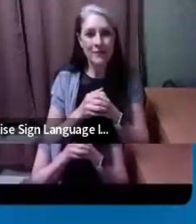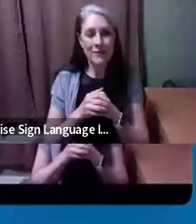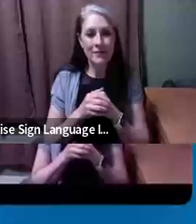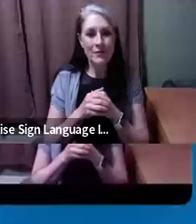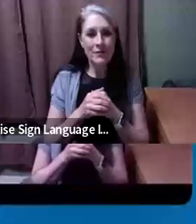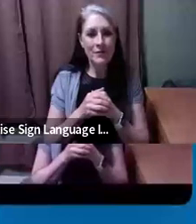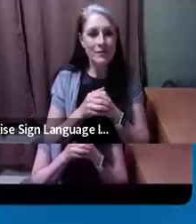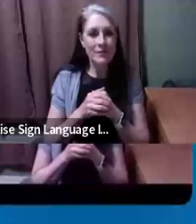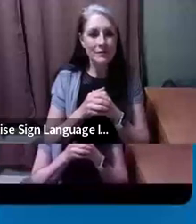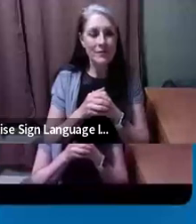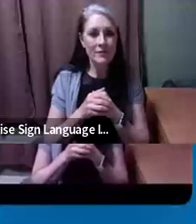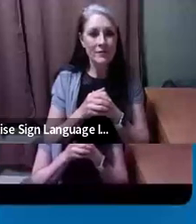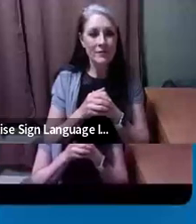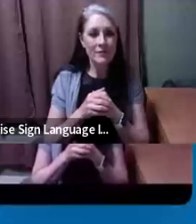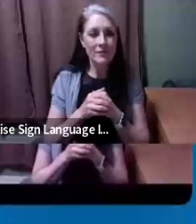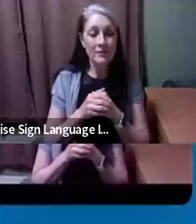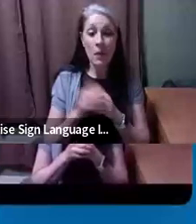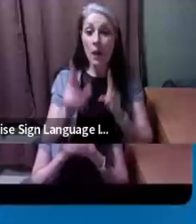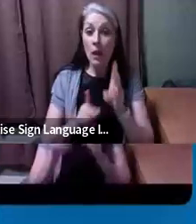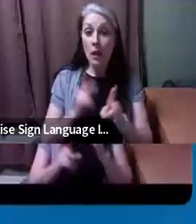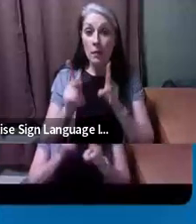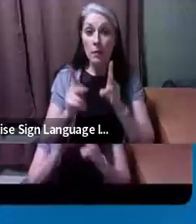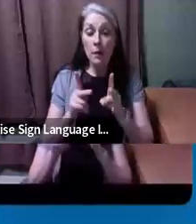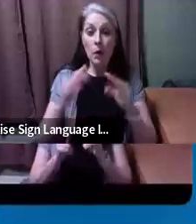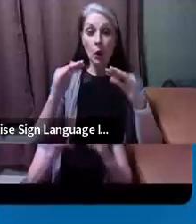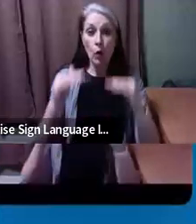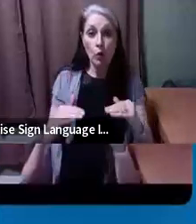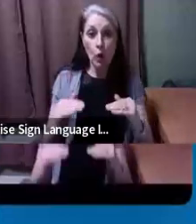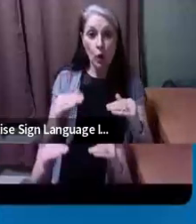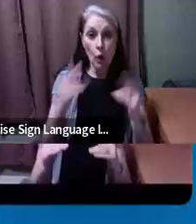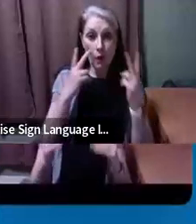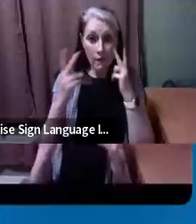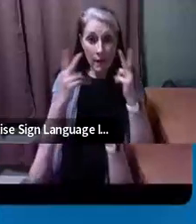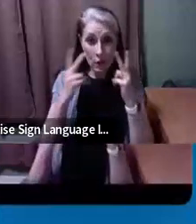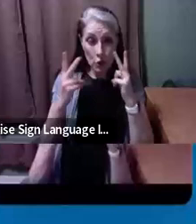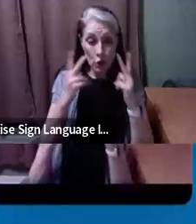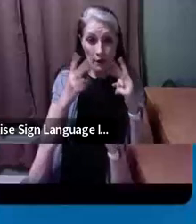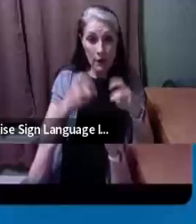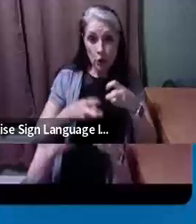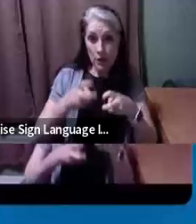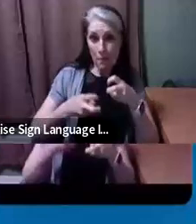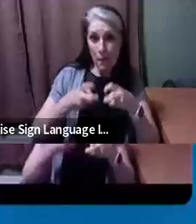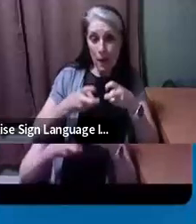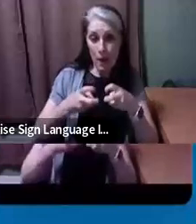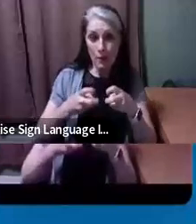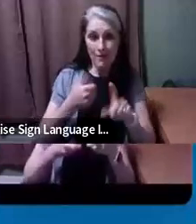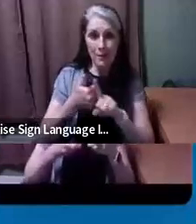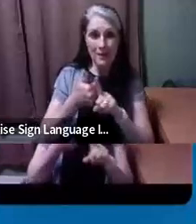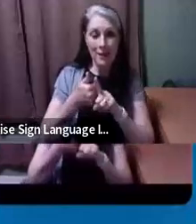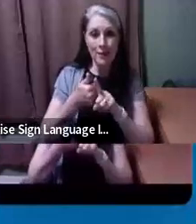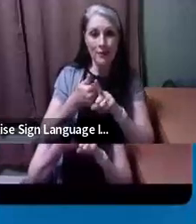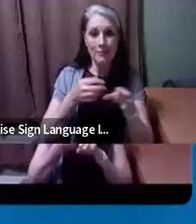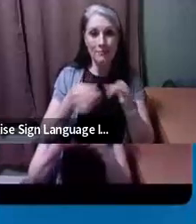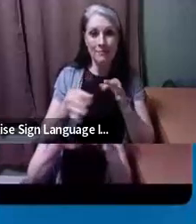for folks who are low vision or vision impaired is to do self-descriptions,